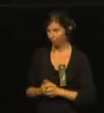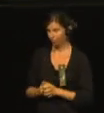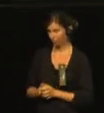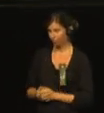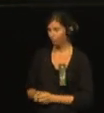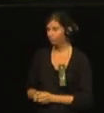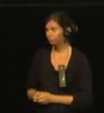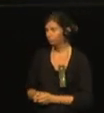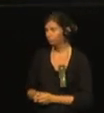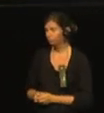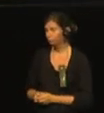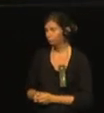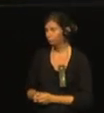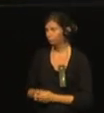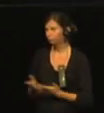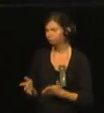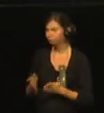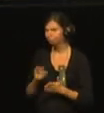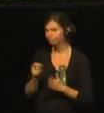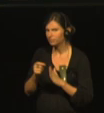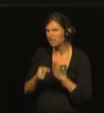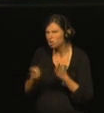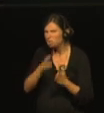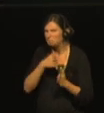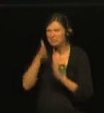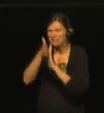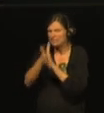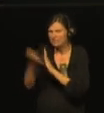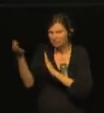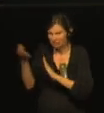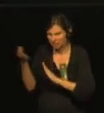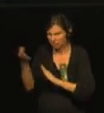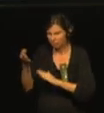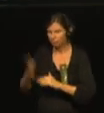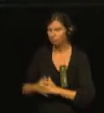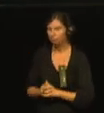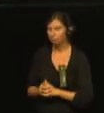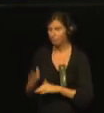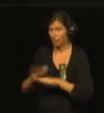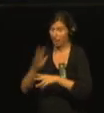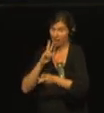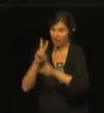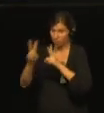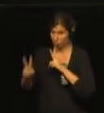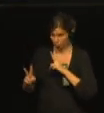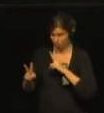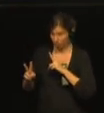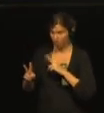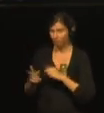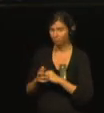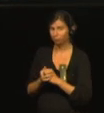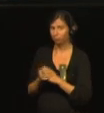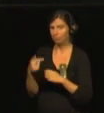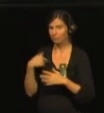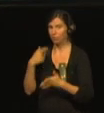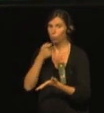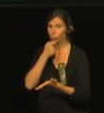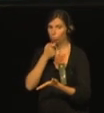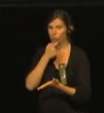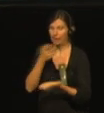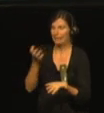what does that mean? Well, to give an answer to that question, I want to give an example. And to do that,